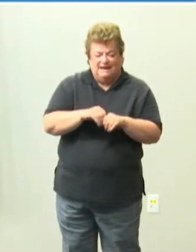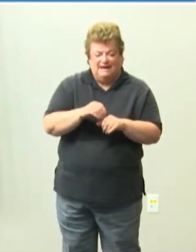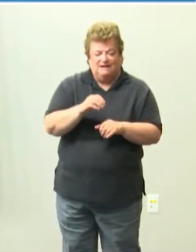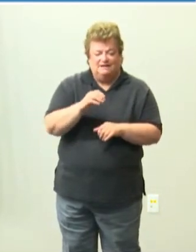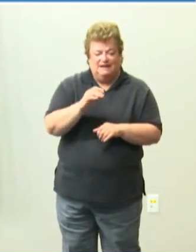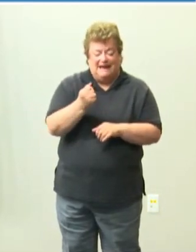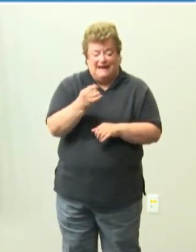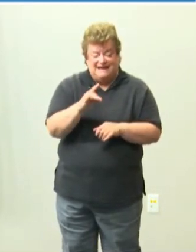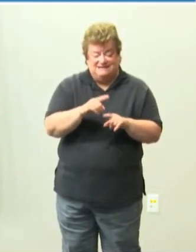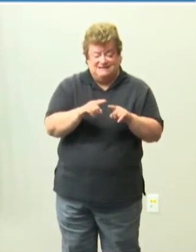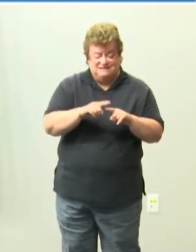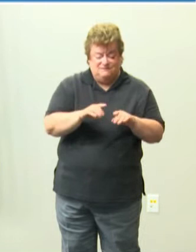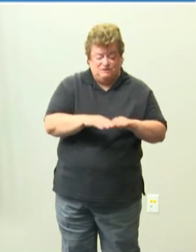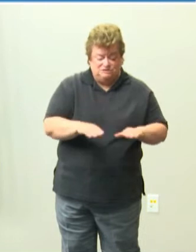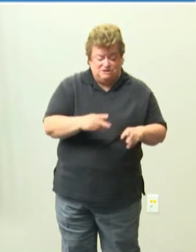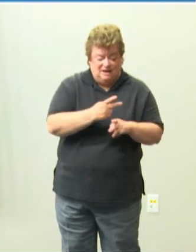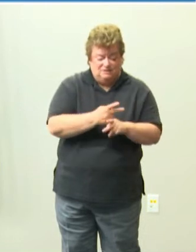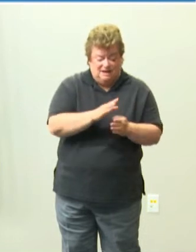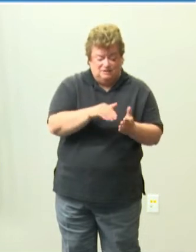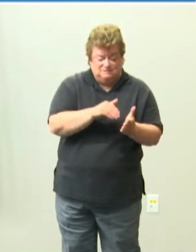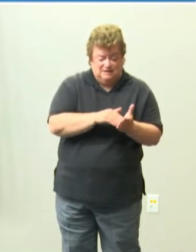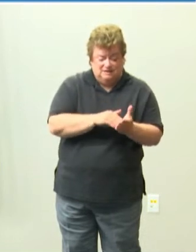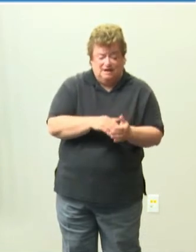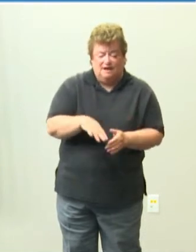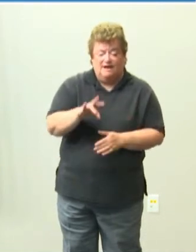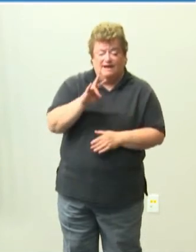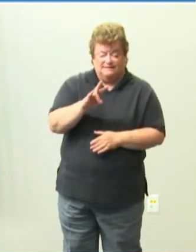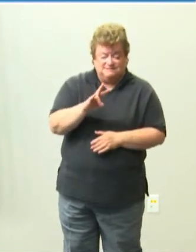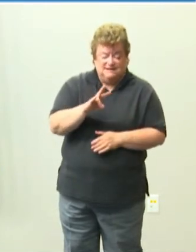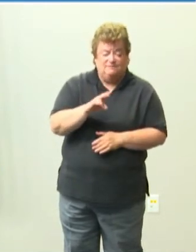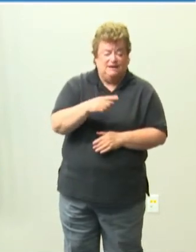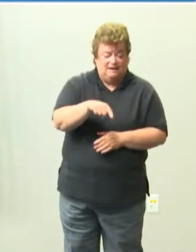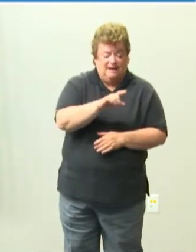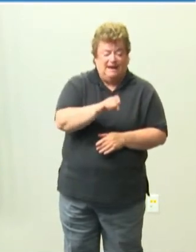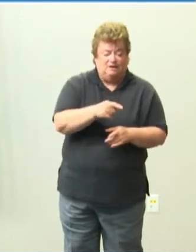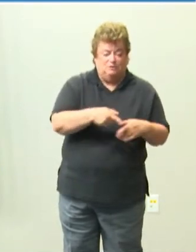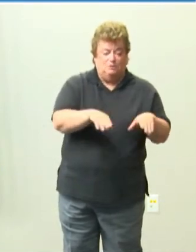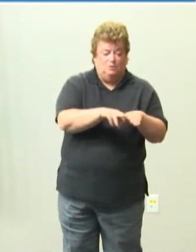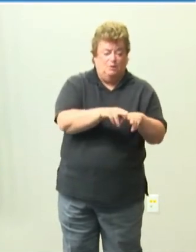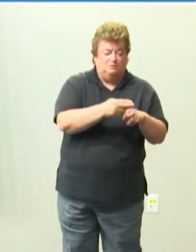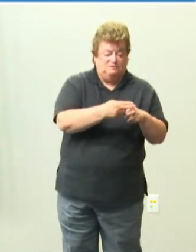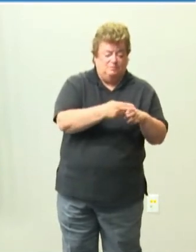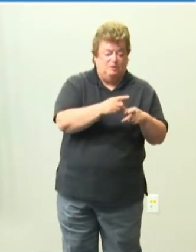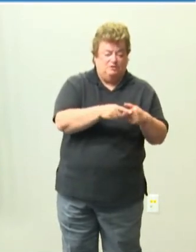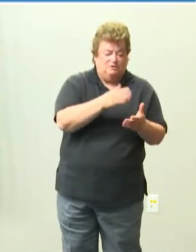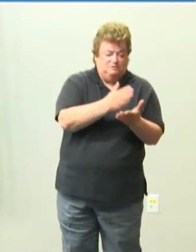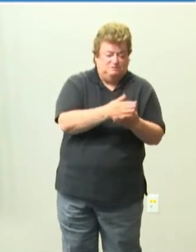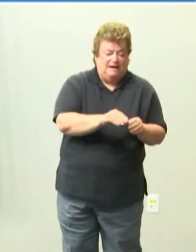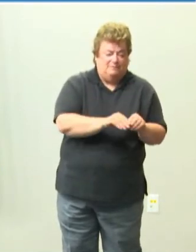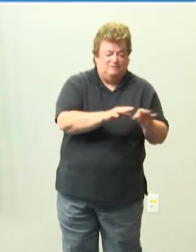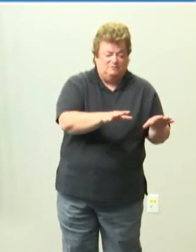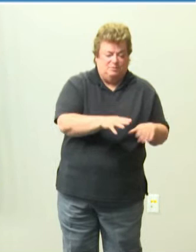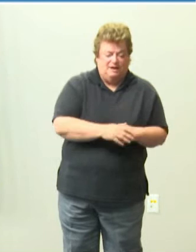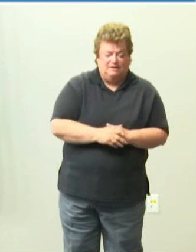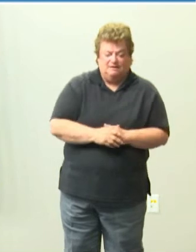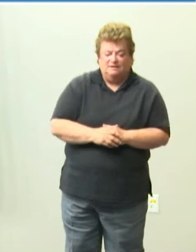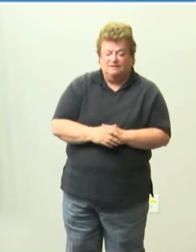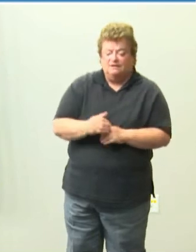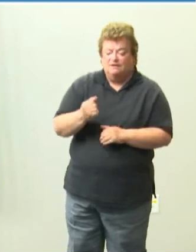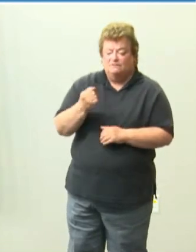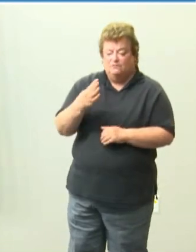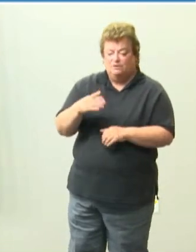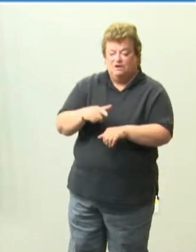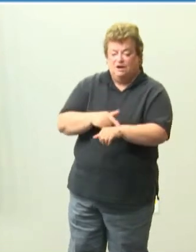centers since July 1st, and 7 have had to close temporarily to stop the outbreak. 14 long-term